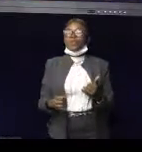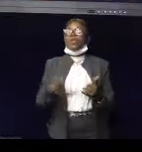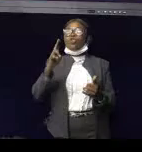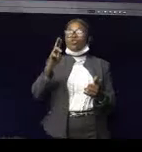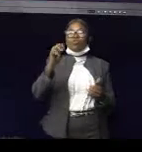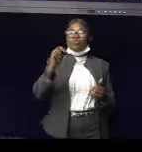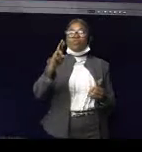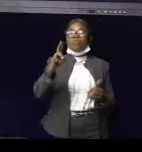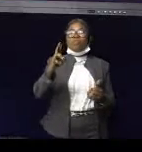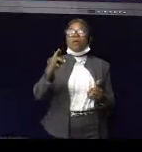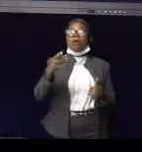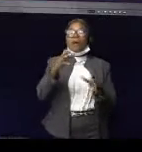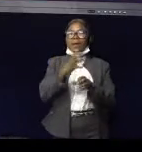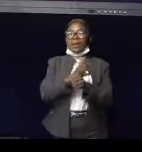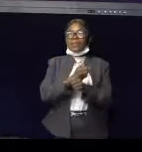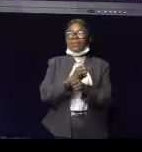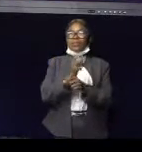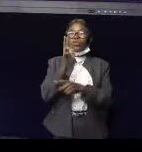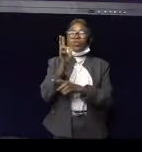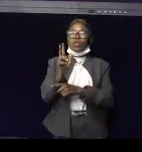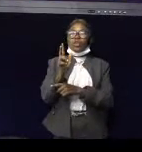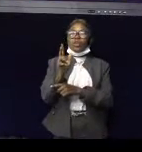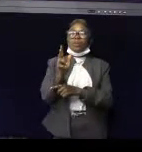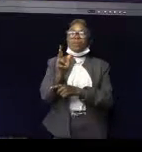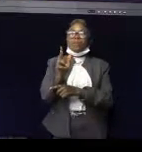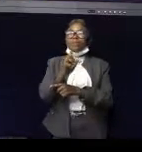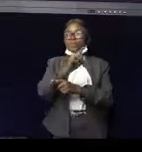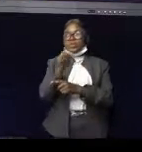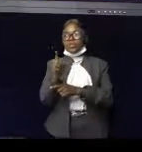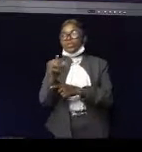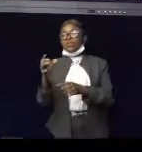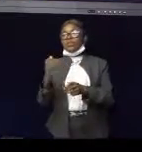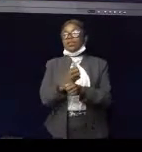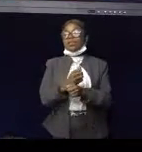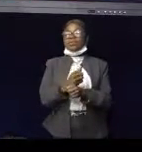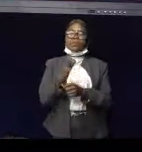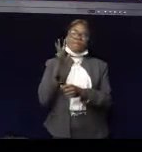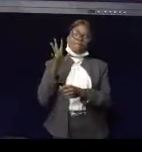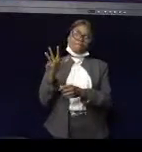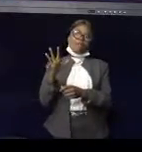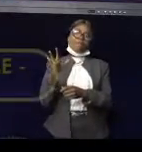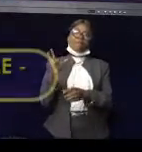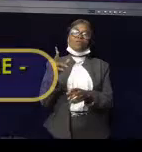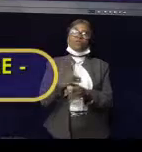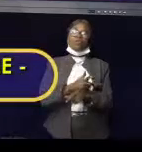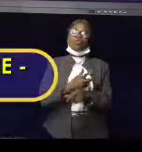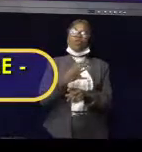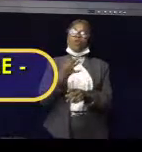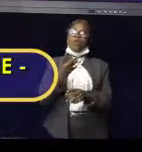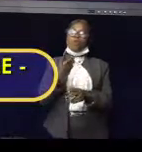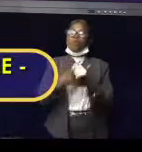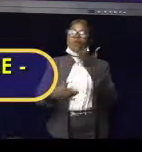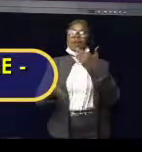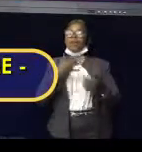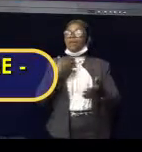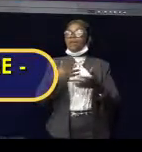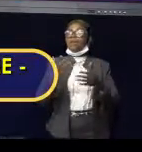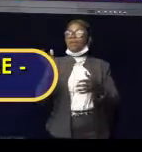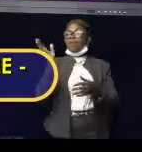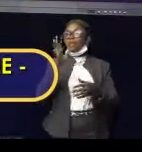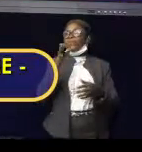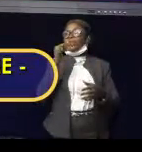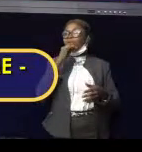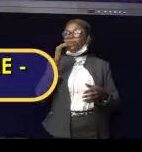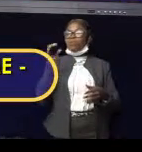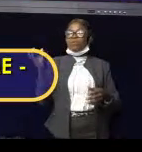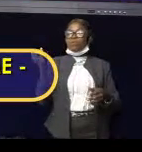gets 3/5 of whatever Z gets. Z gets 5/3 of whatever Umar gets. Okay? So what we're going